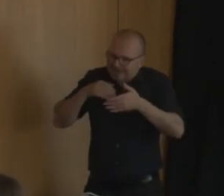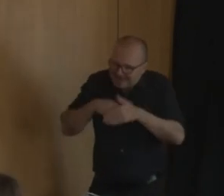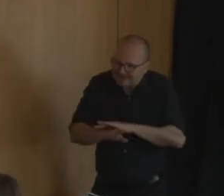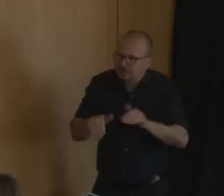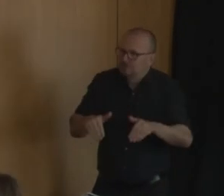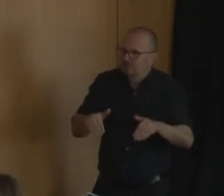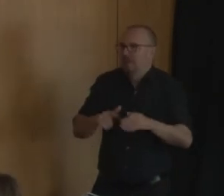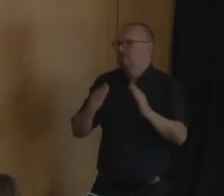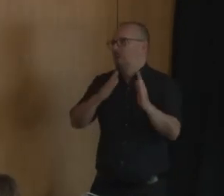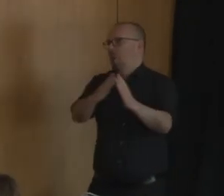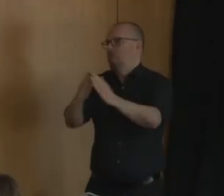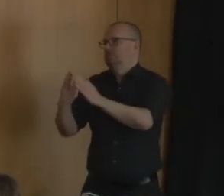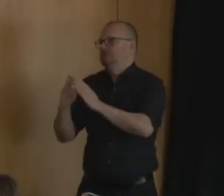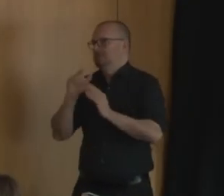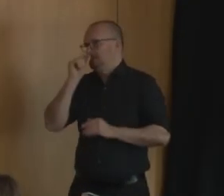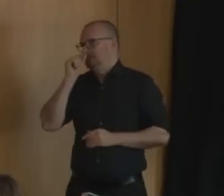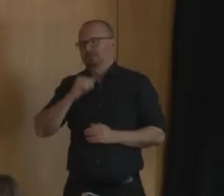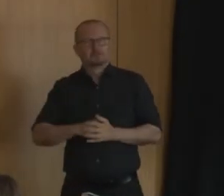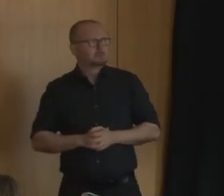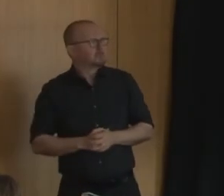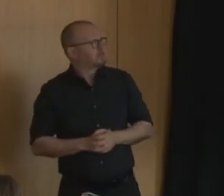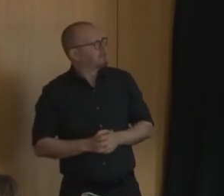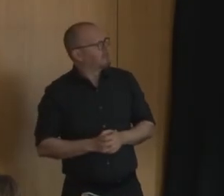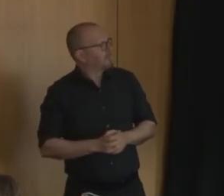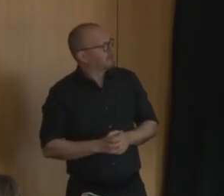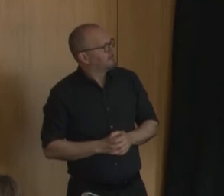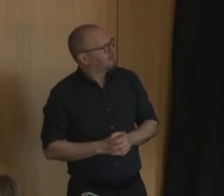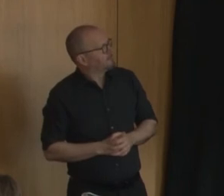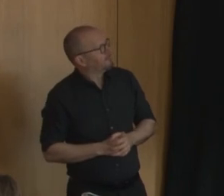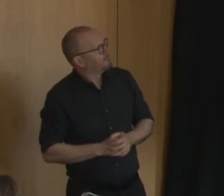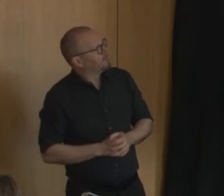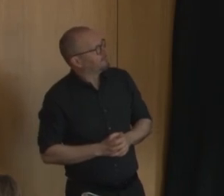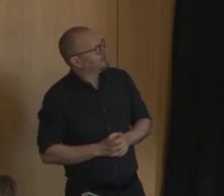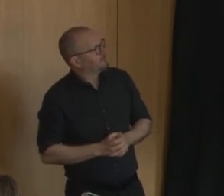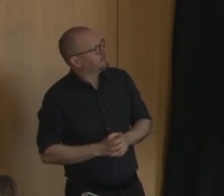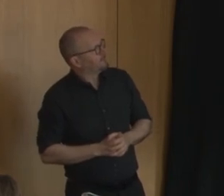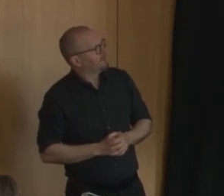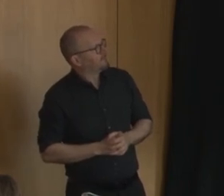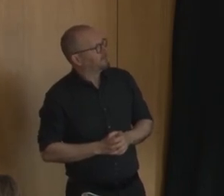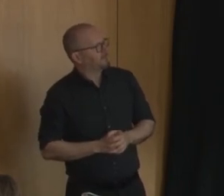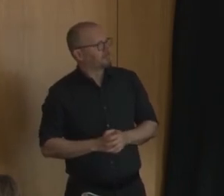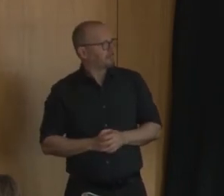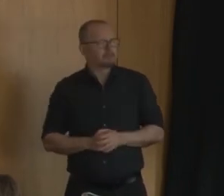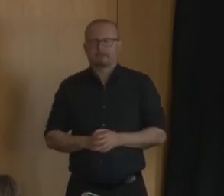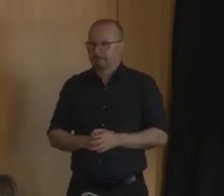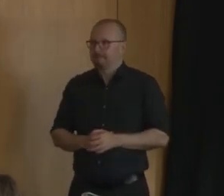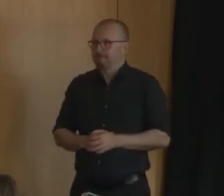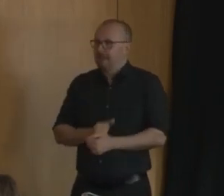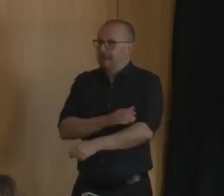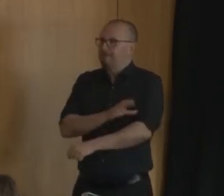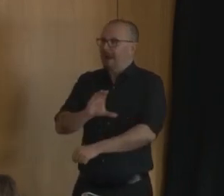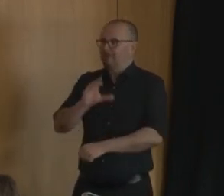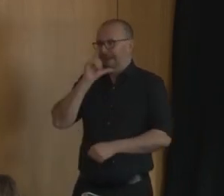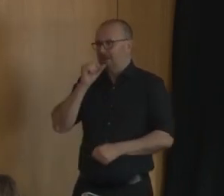back here, who managed that project. Empowerment can be, though, as simple as seeing yourself in the gallery, transformed in some